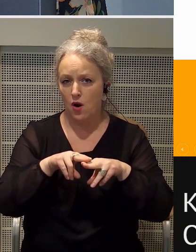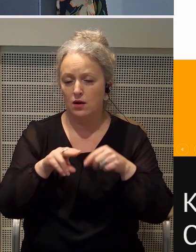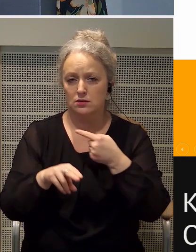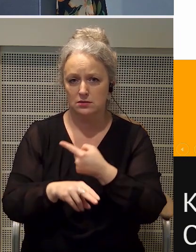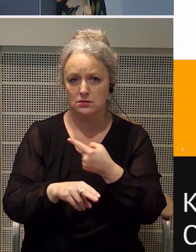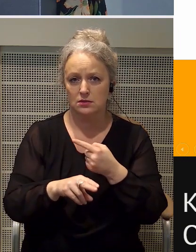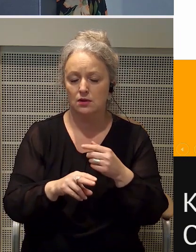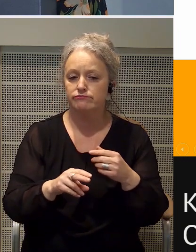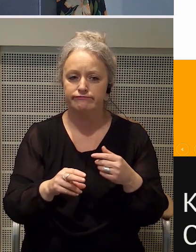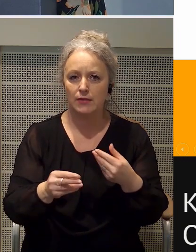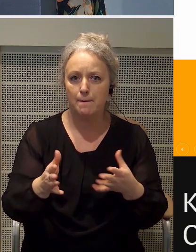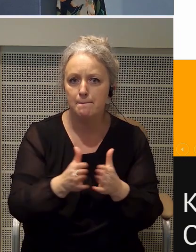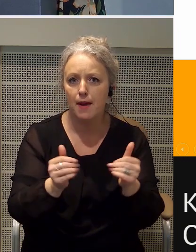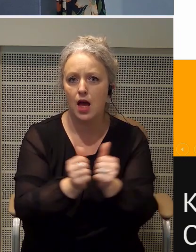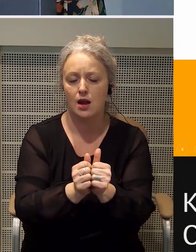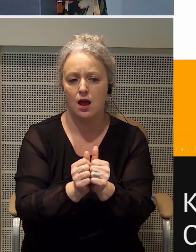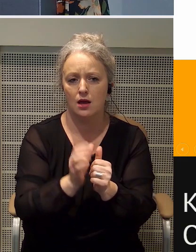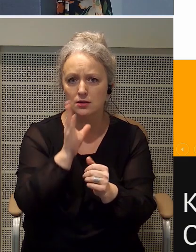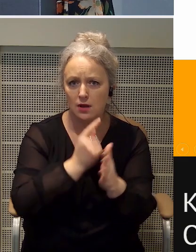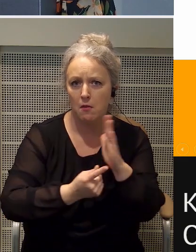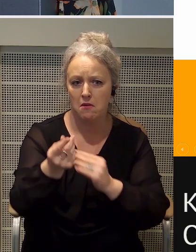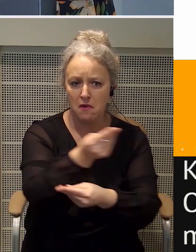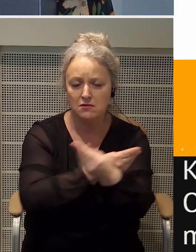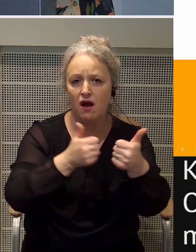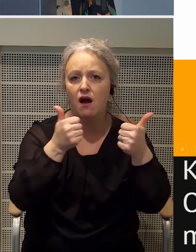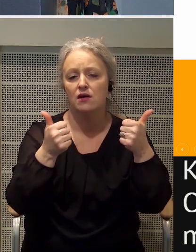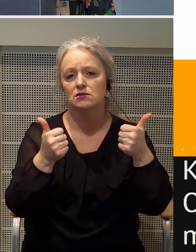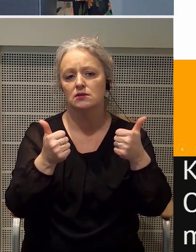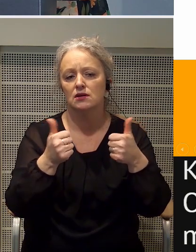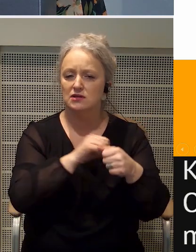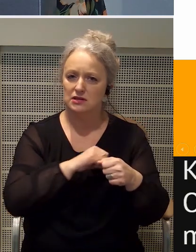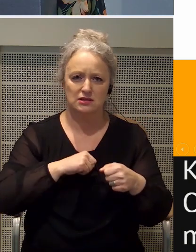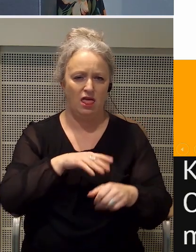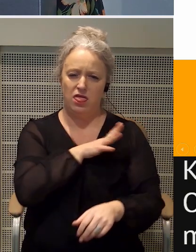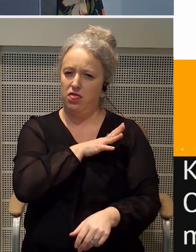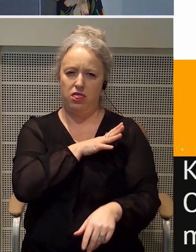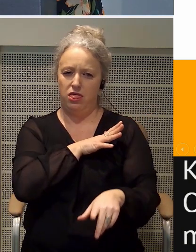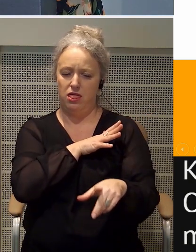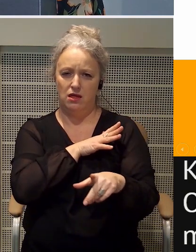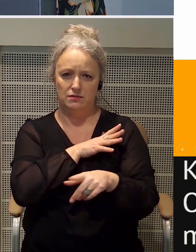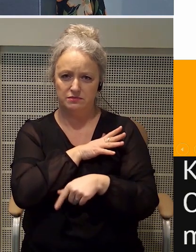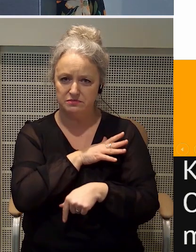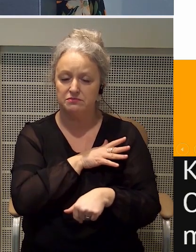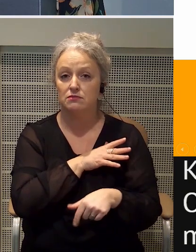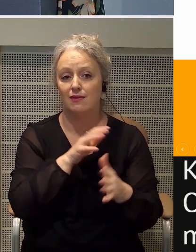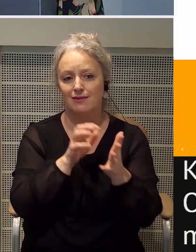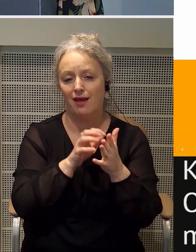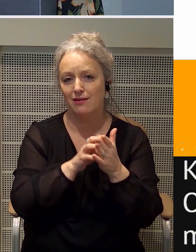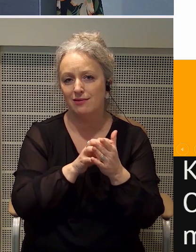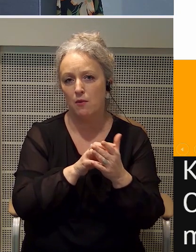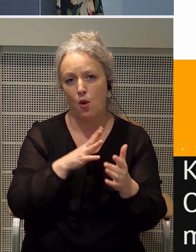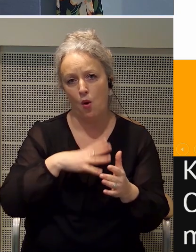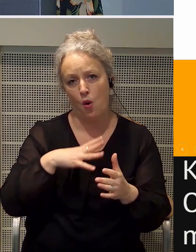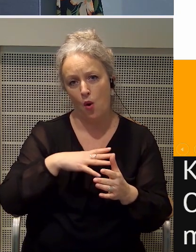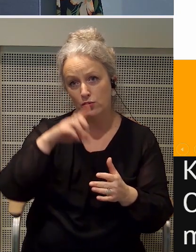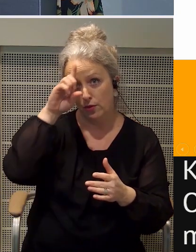the most pressing issues, the biggest problems that the families just cannot afford,